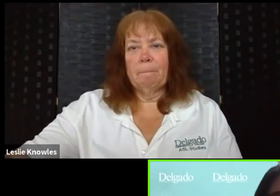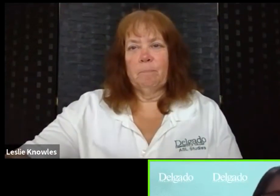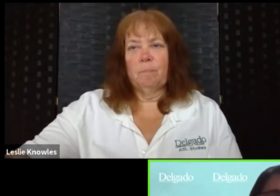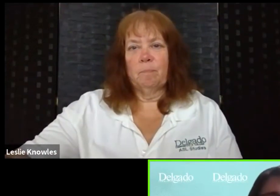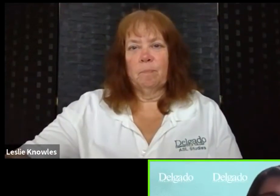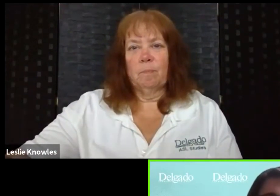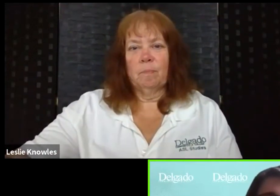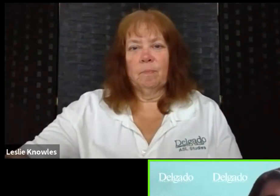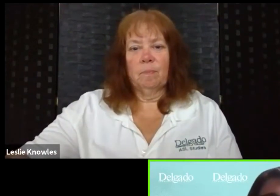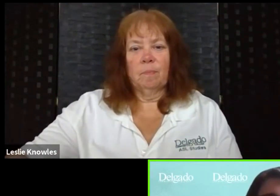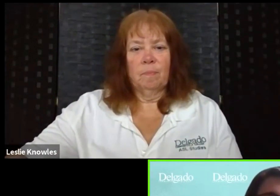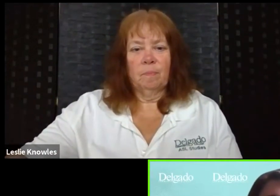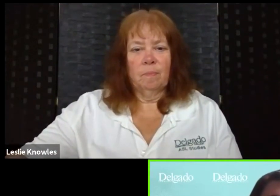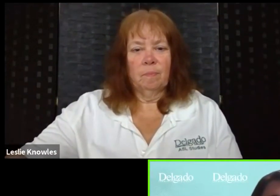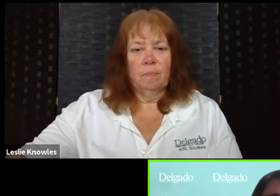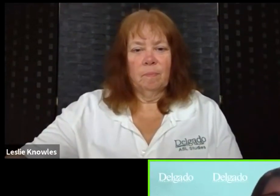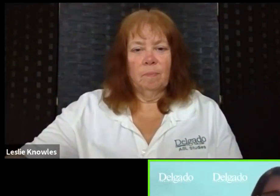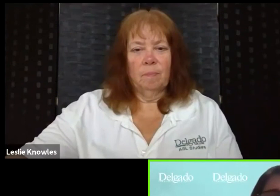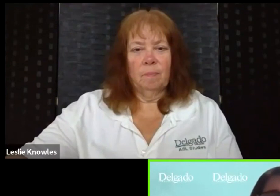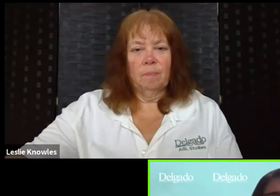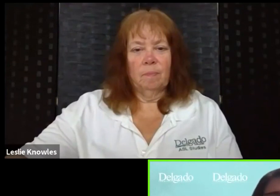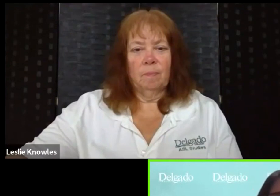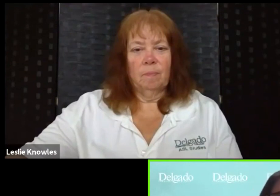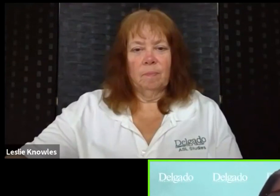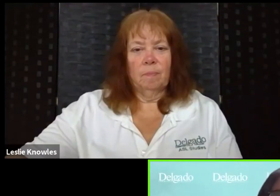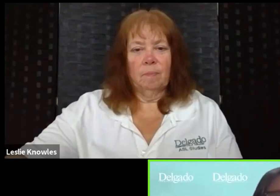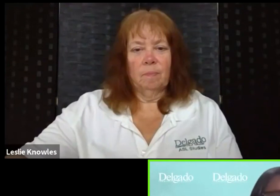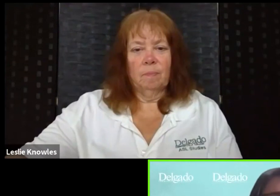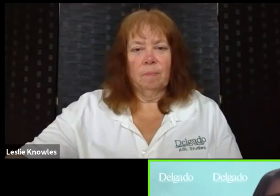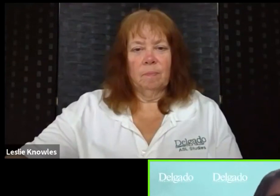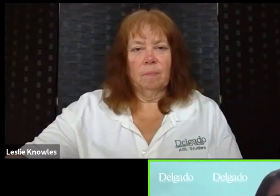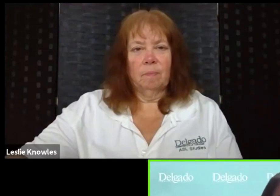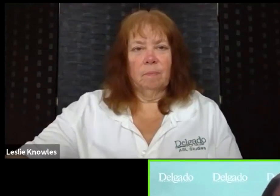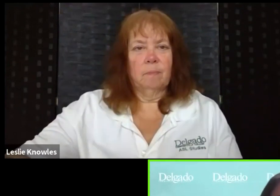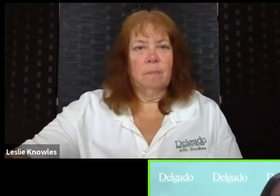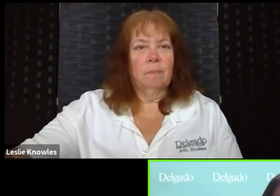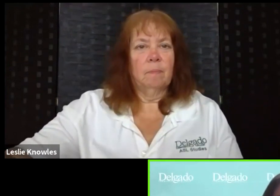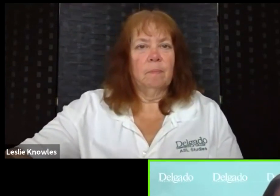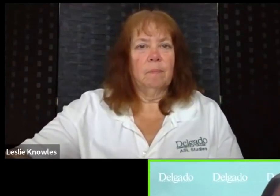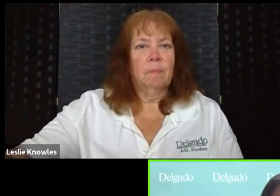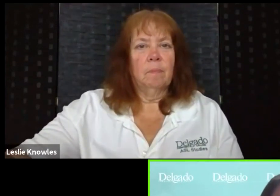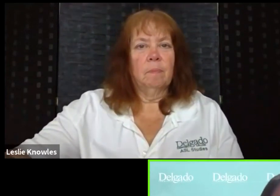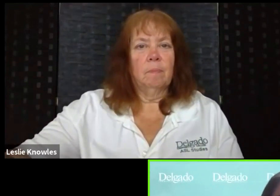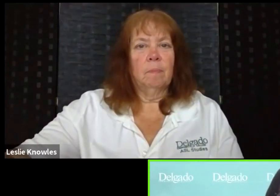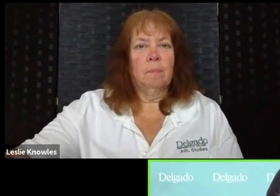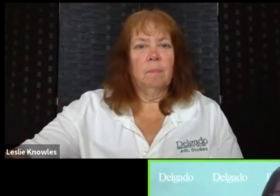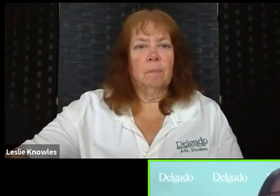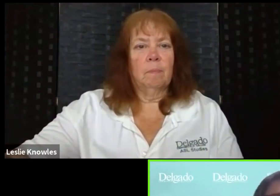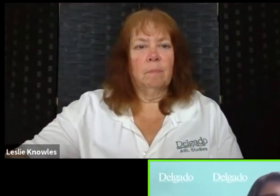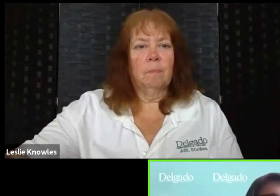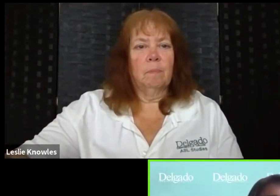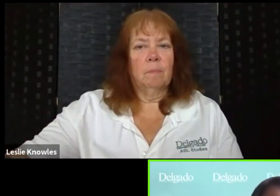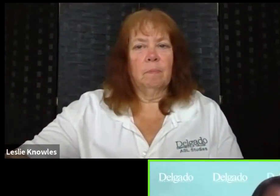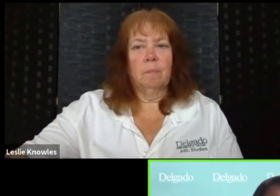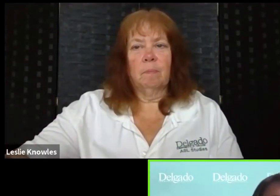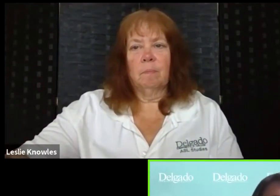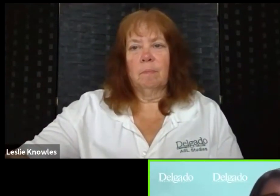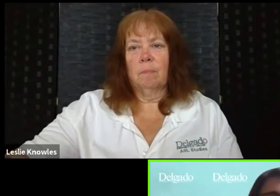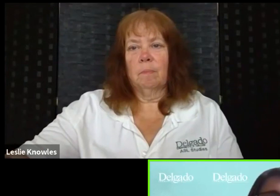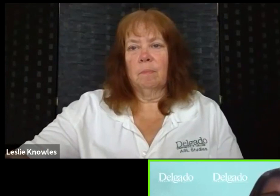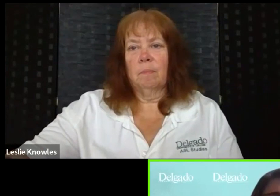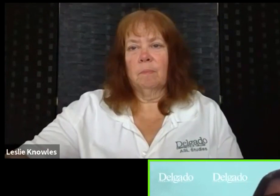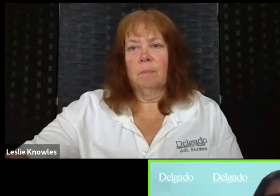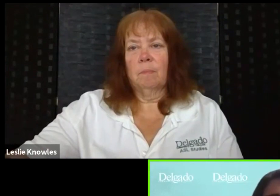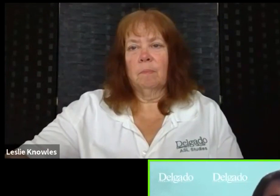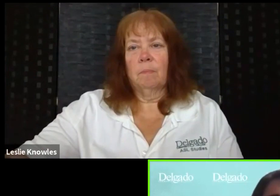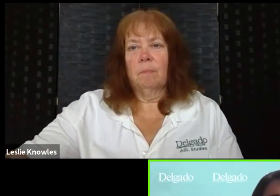us today at our Community College Week event. We have some more coming up later this week and later today. So please feel free to check